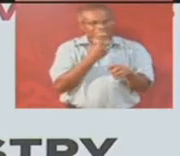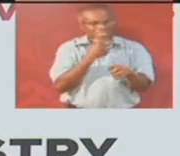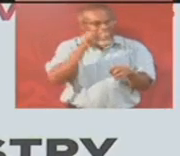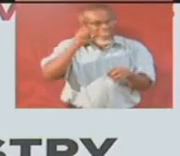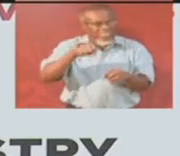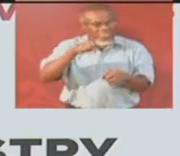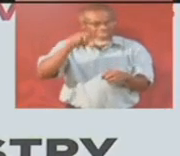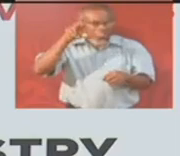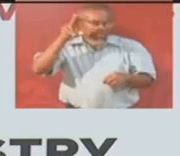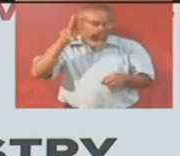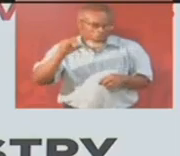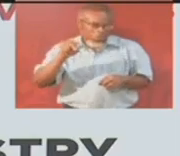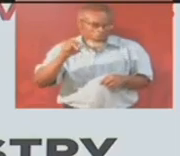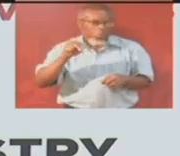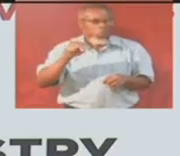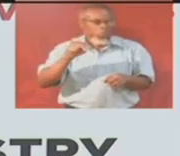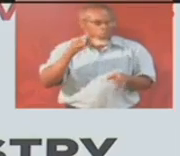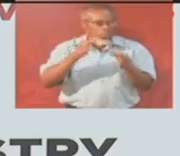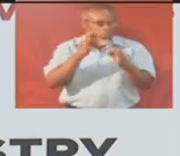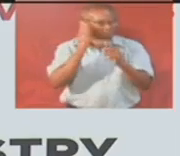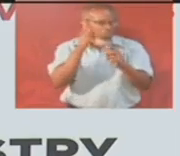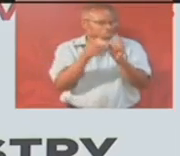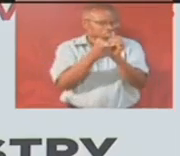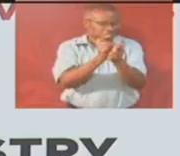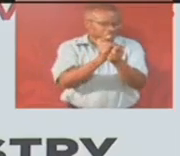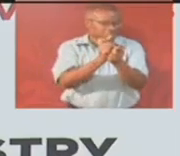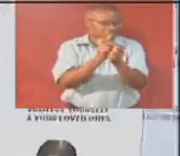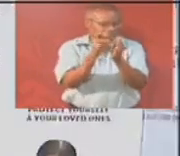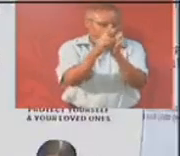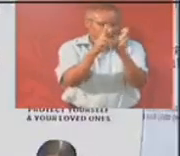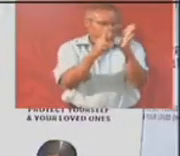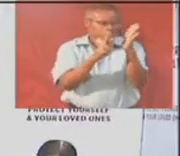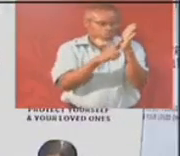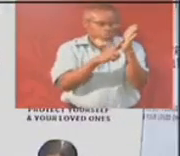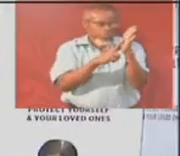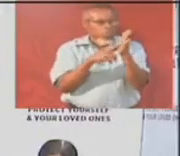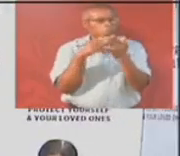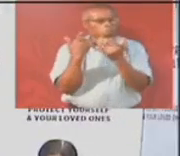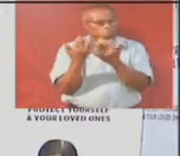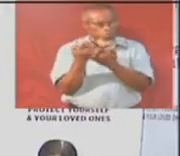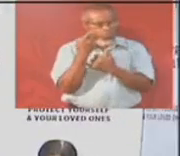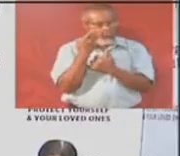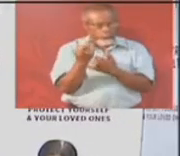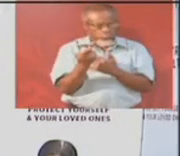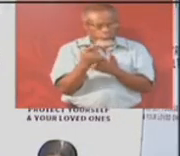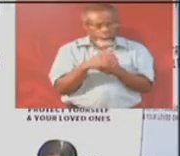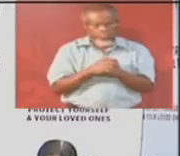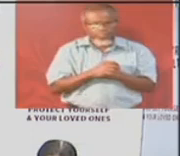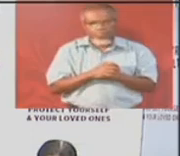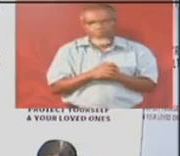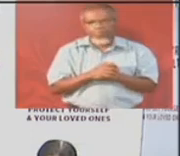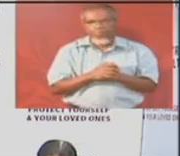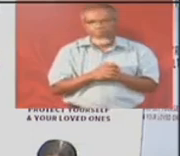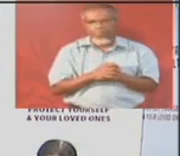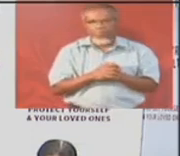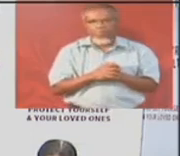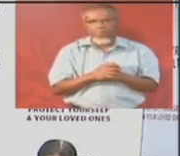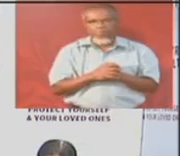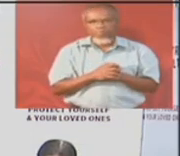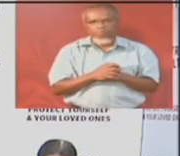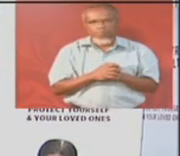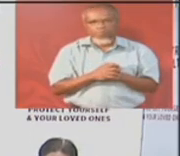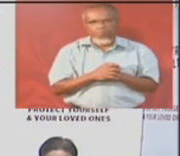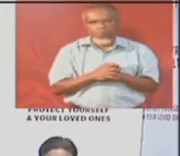makes those final decisions. Thank you very much. Thank you, Media. Thank you, Minister. We now go to GML for your